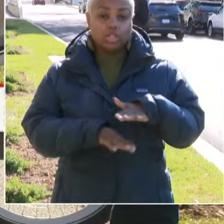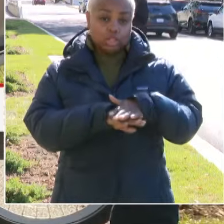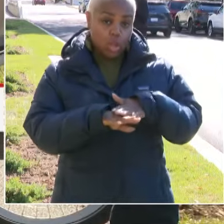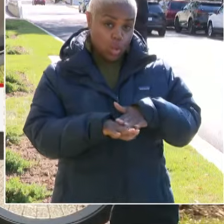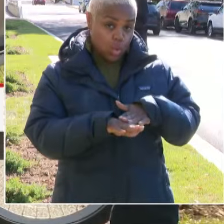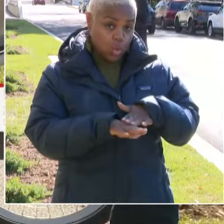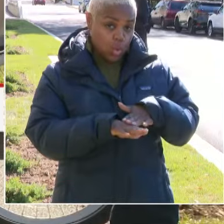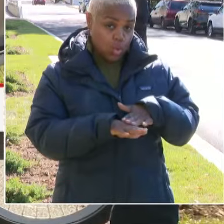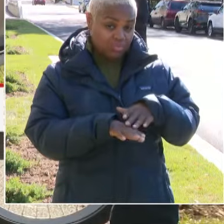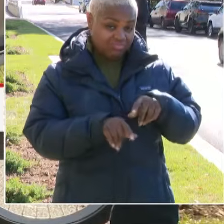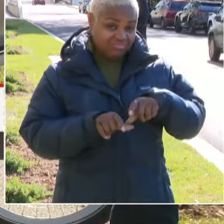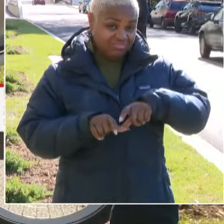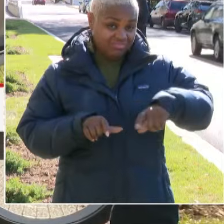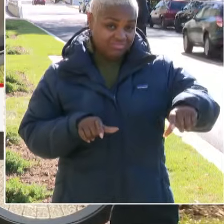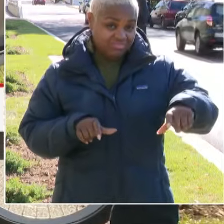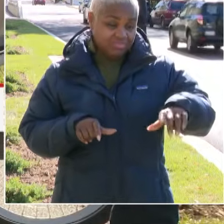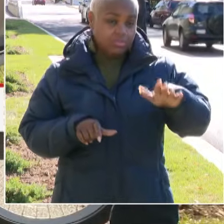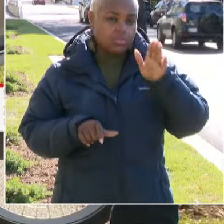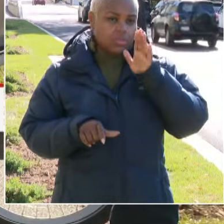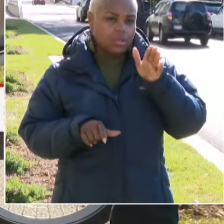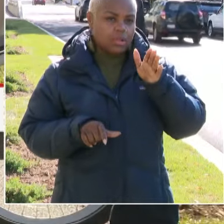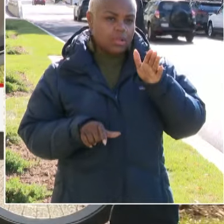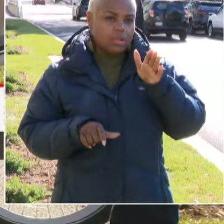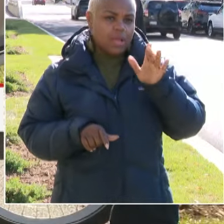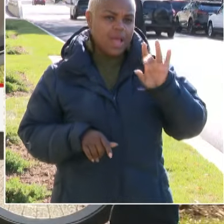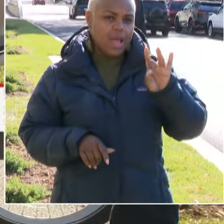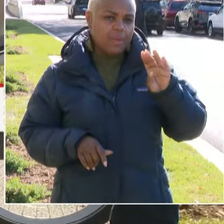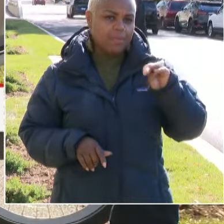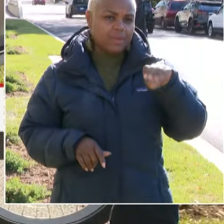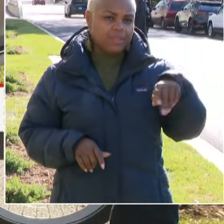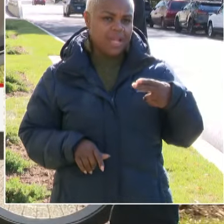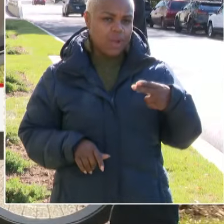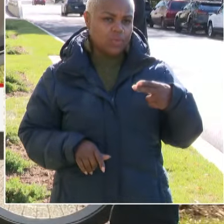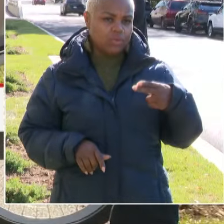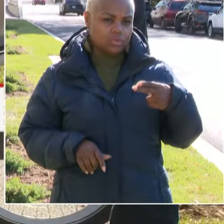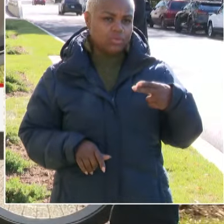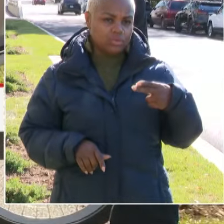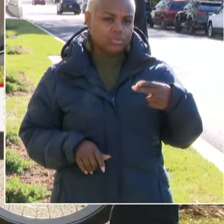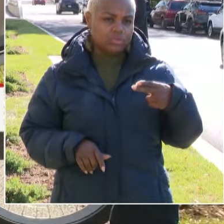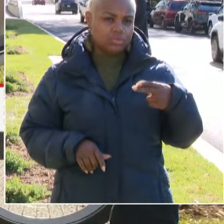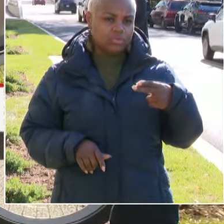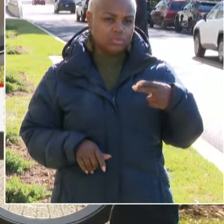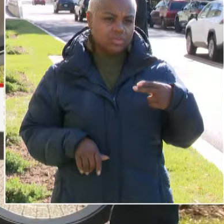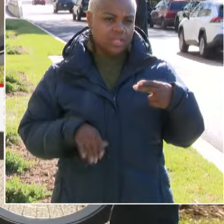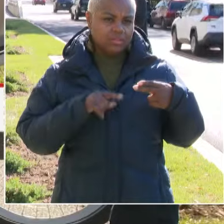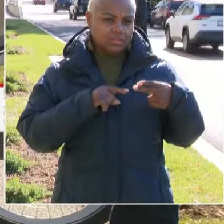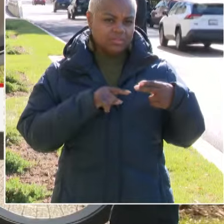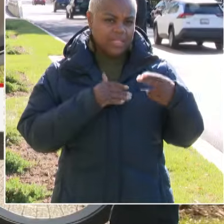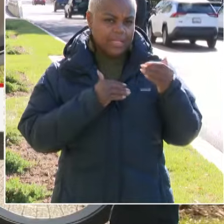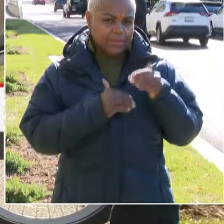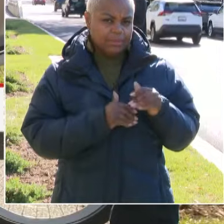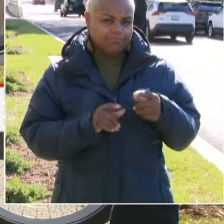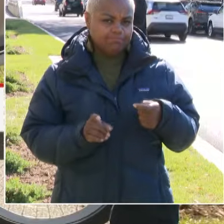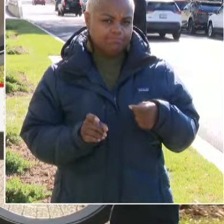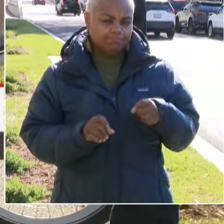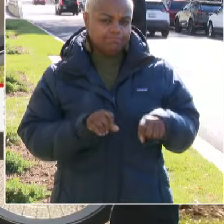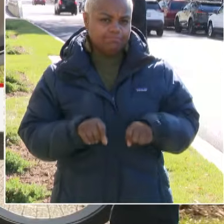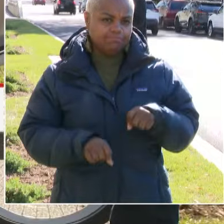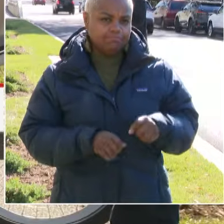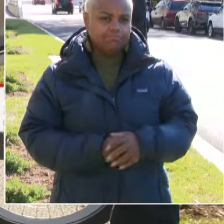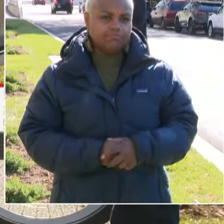very small geography, 8 miles an hour. In terms of the other lowering, that was something that Lime decided to